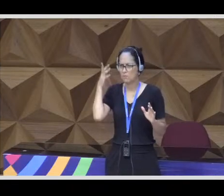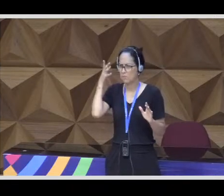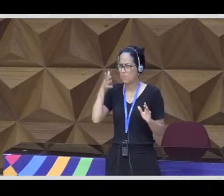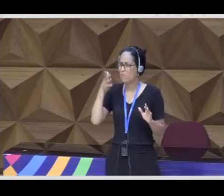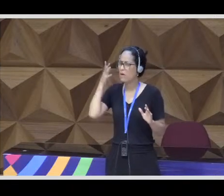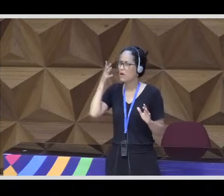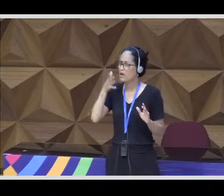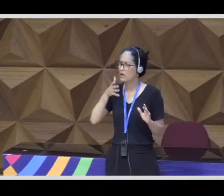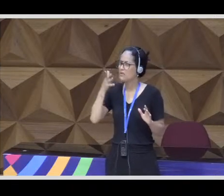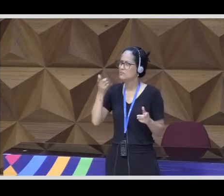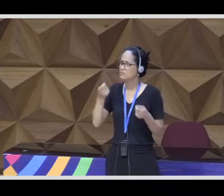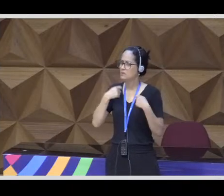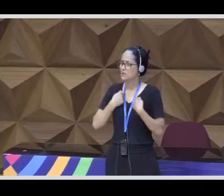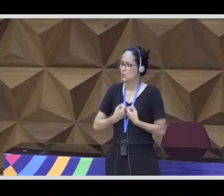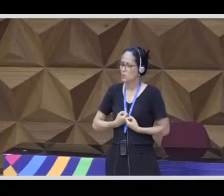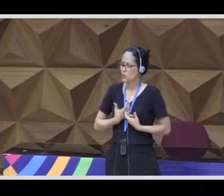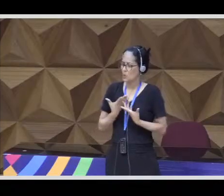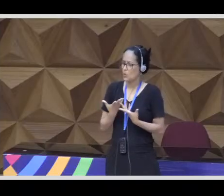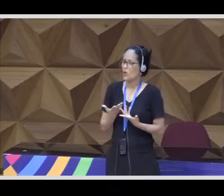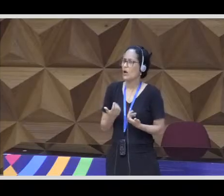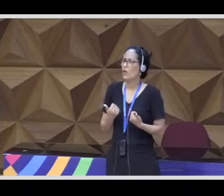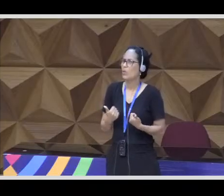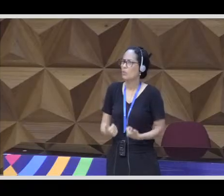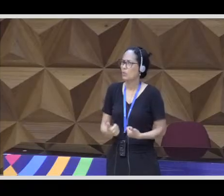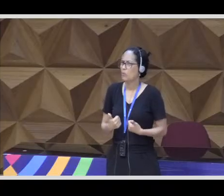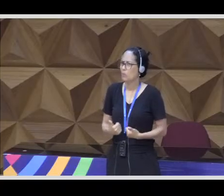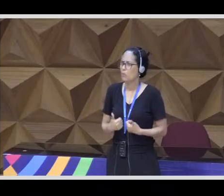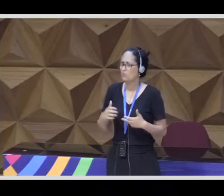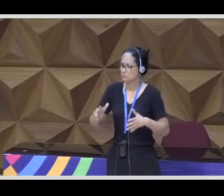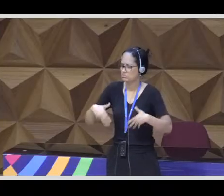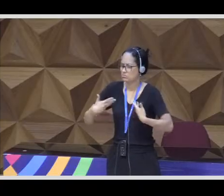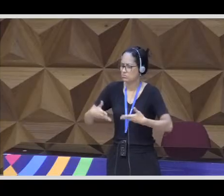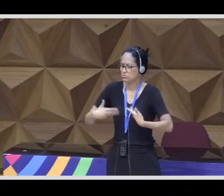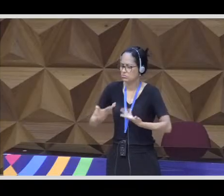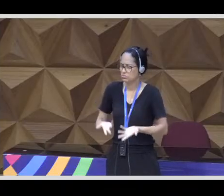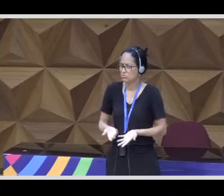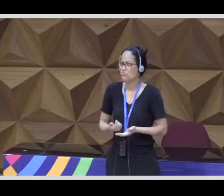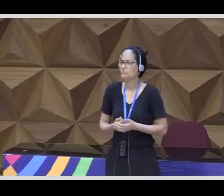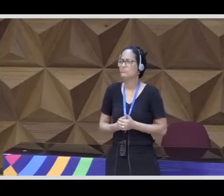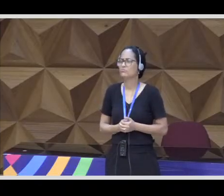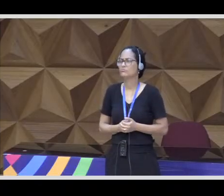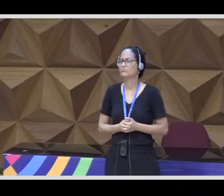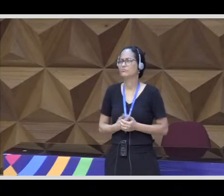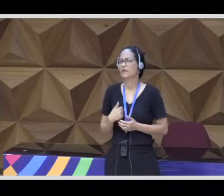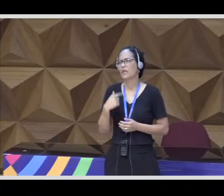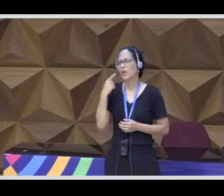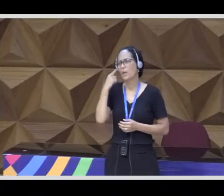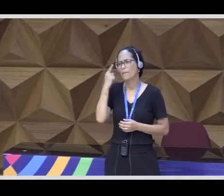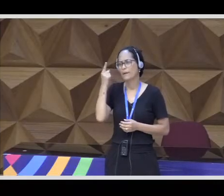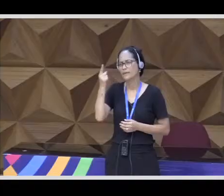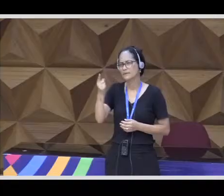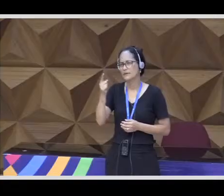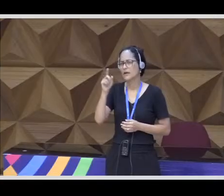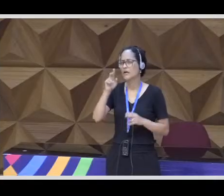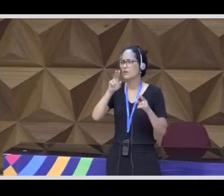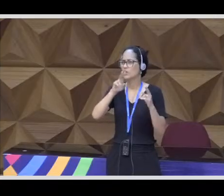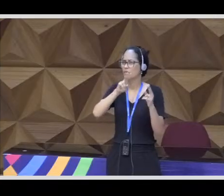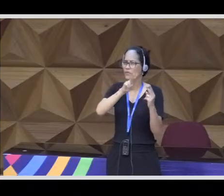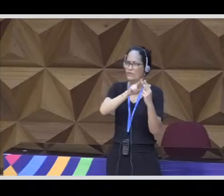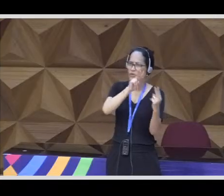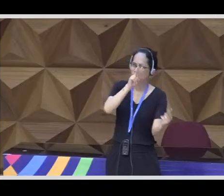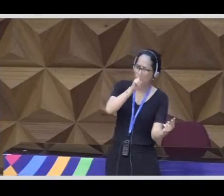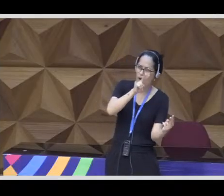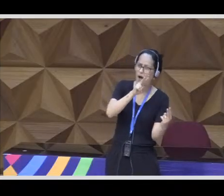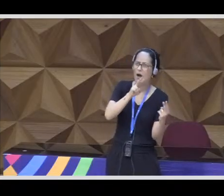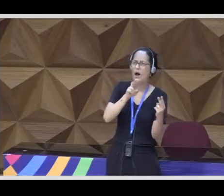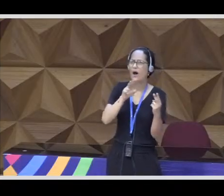and especially I saw like extent from the virtual reality. You were trying to use the passive haptic